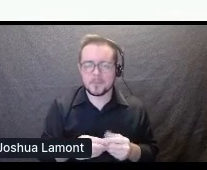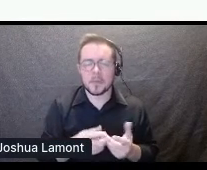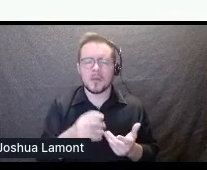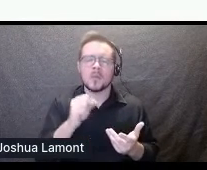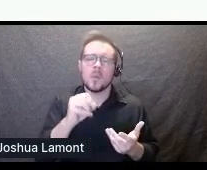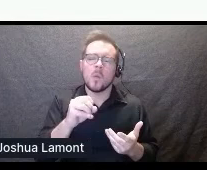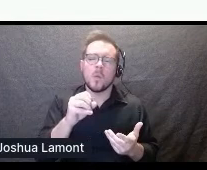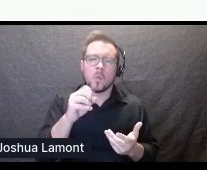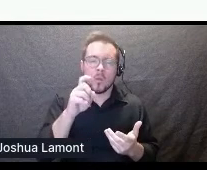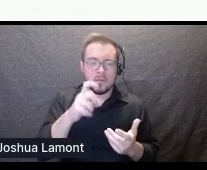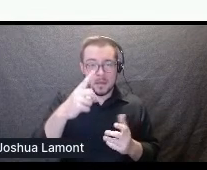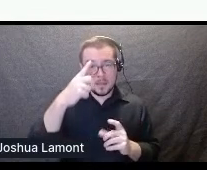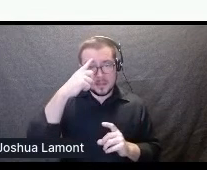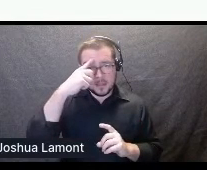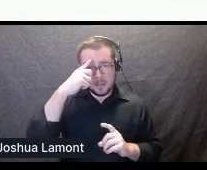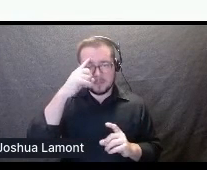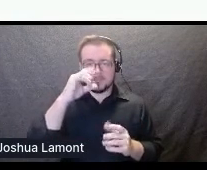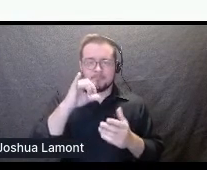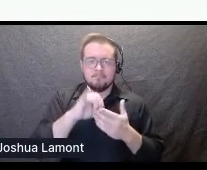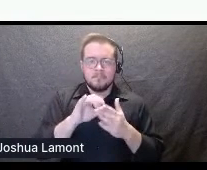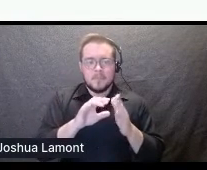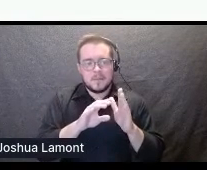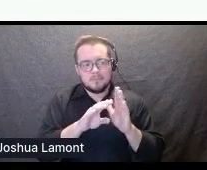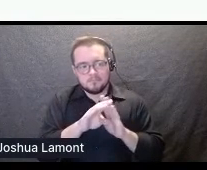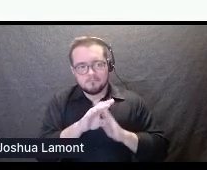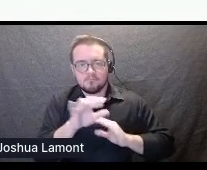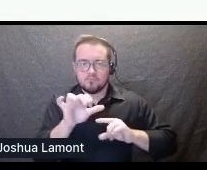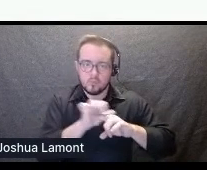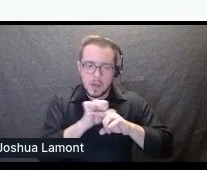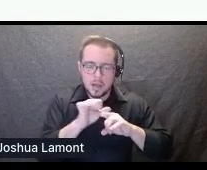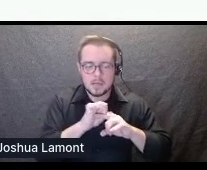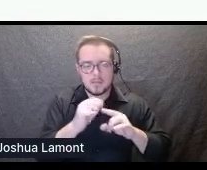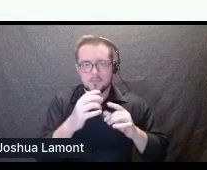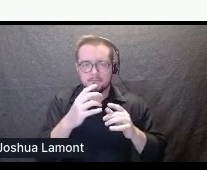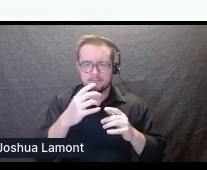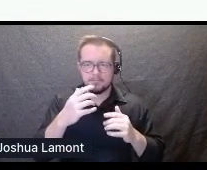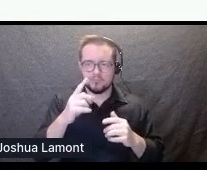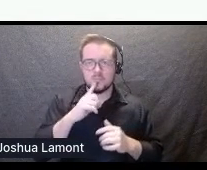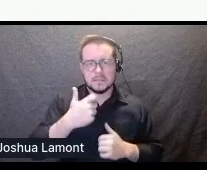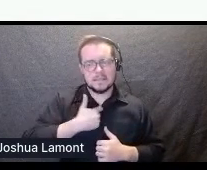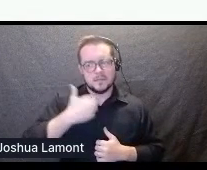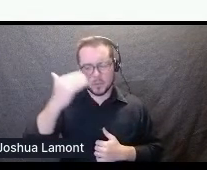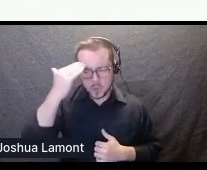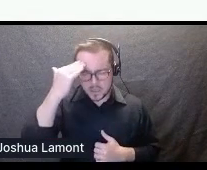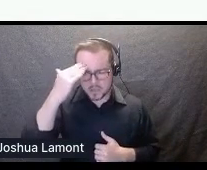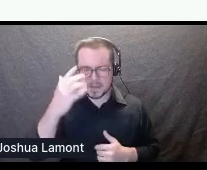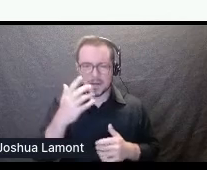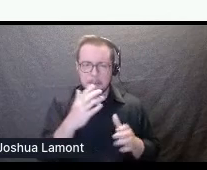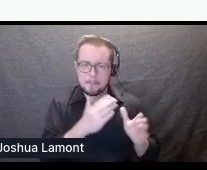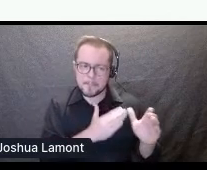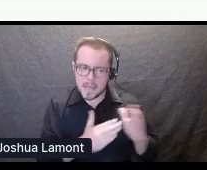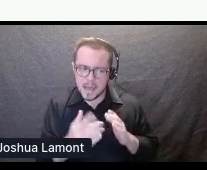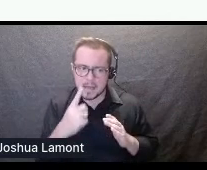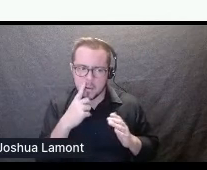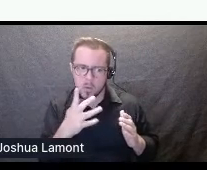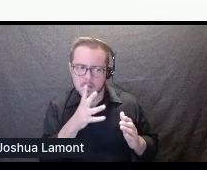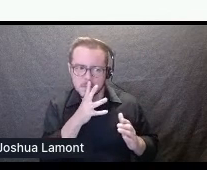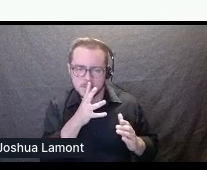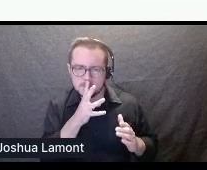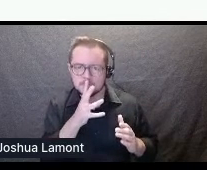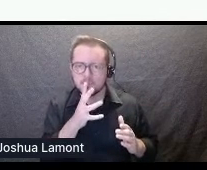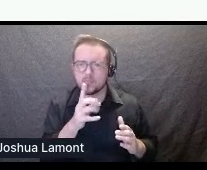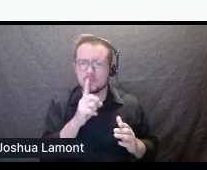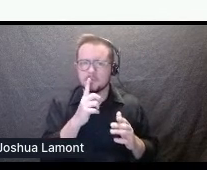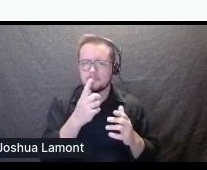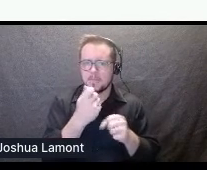develop that practice of building self-awareness and really being intentional with your language. And so now I'm going to pass it over to